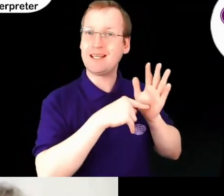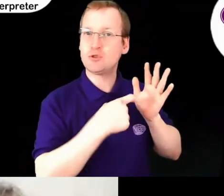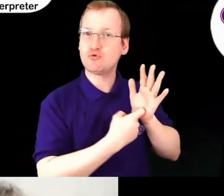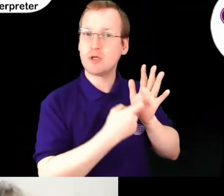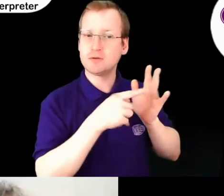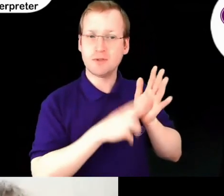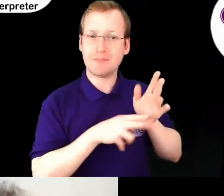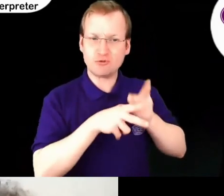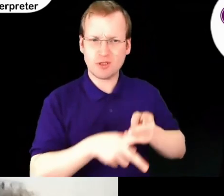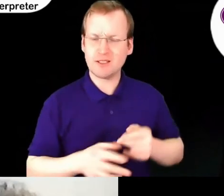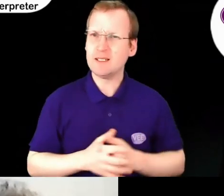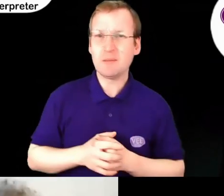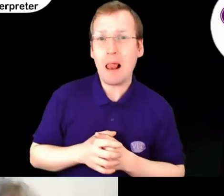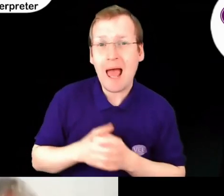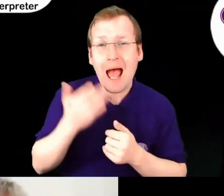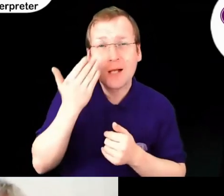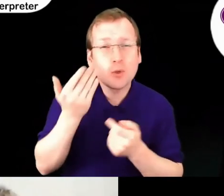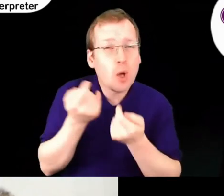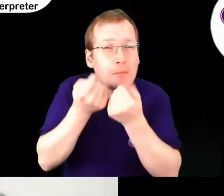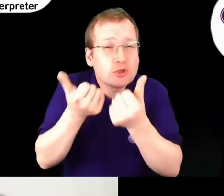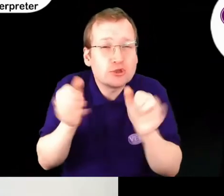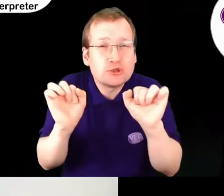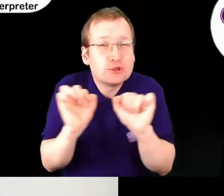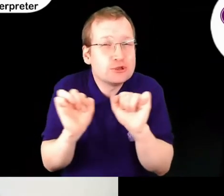Well, I don't know much about it. You know,